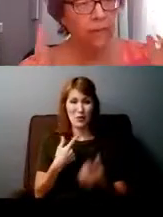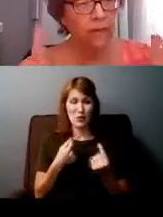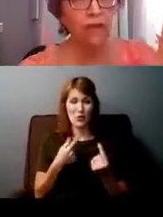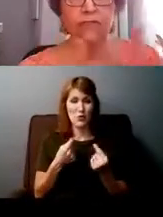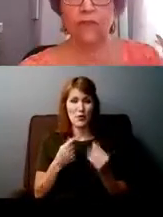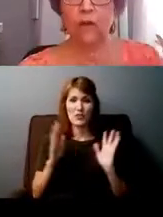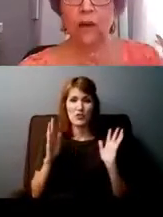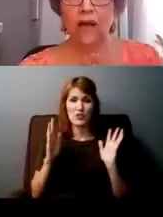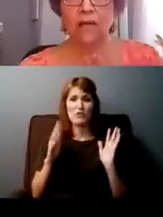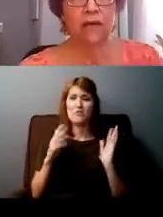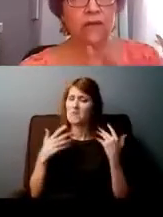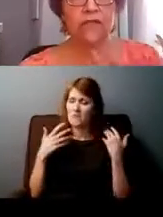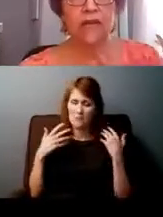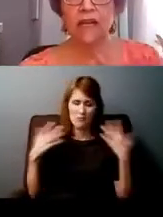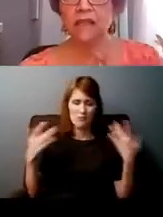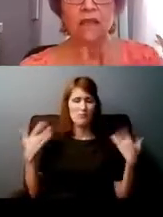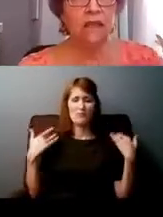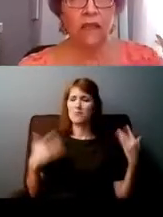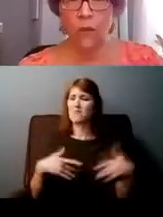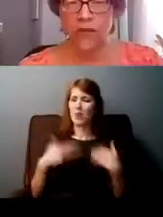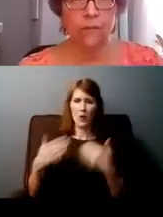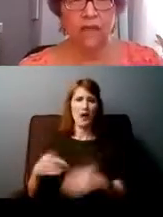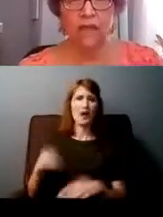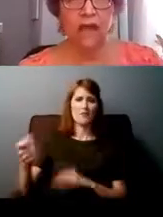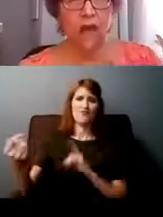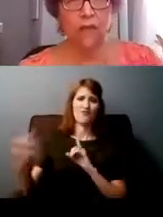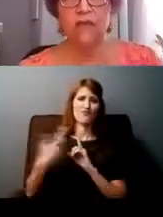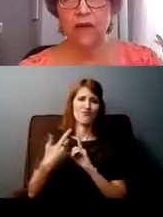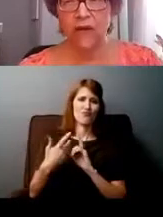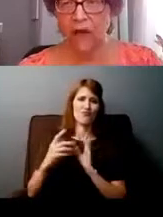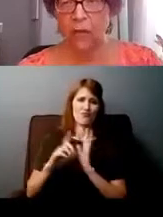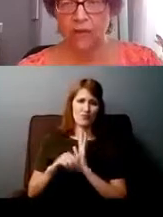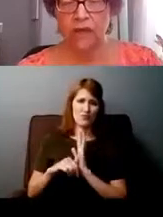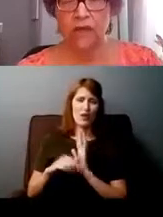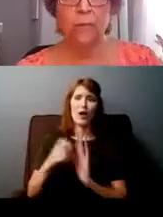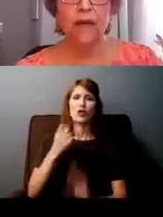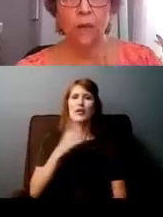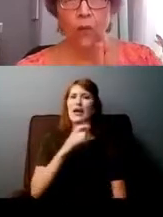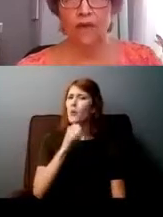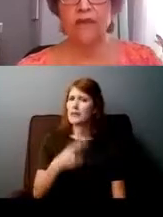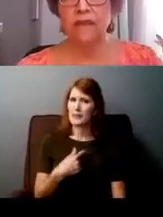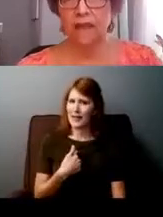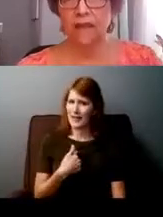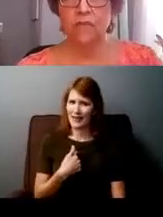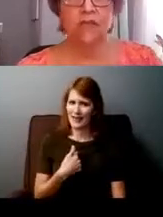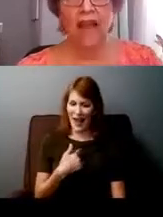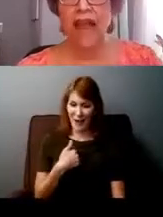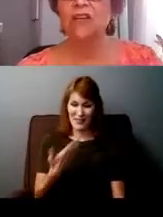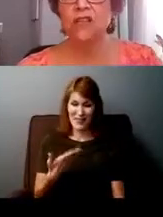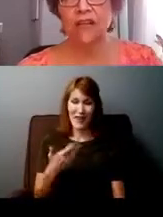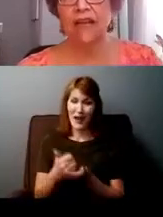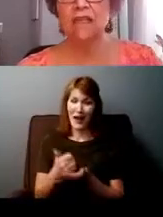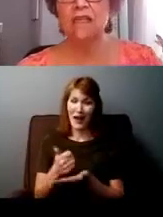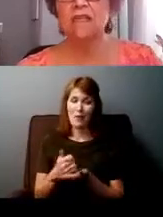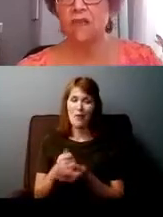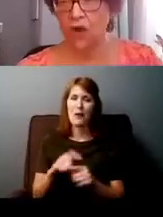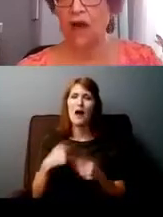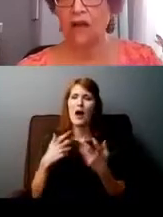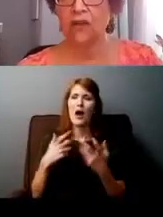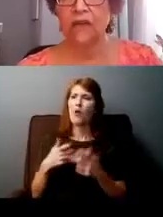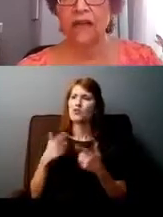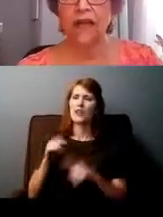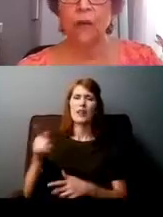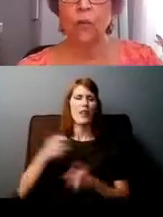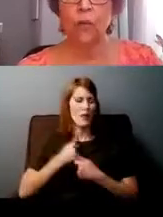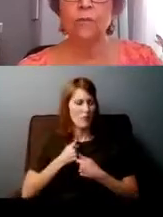Let them yell for a little while. Understand, it wasn't me. I was there to help, but I wanted them to have a chance to